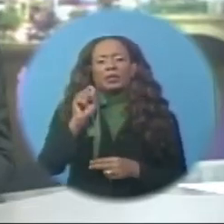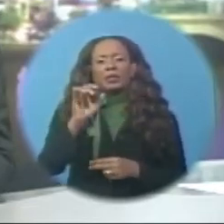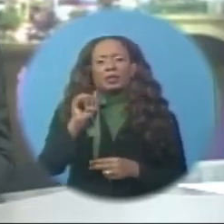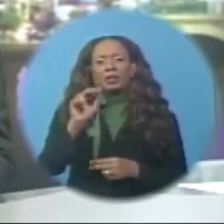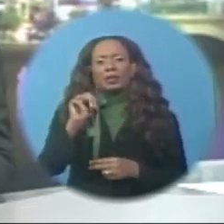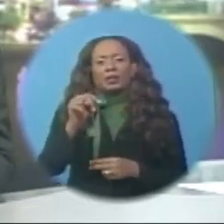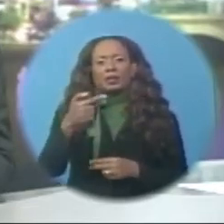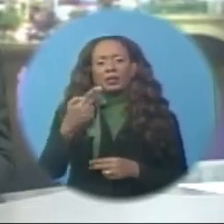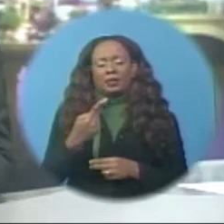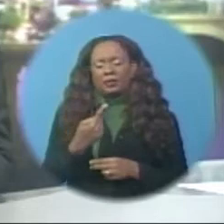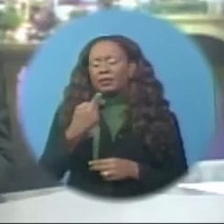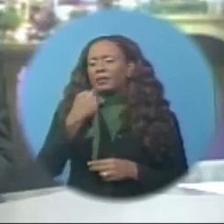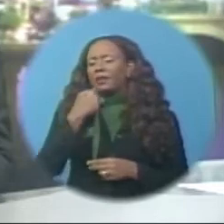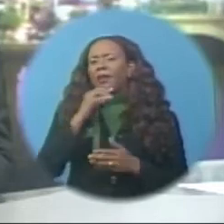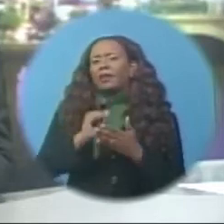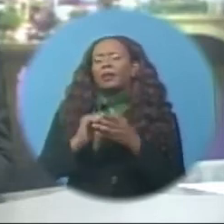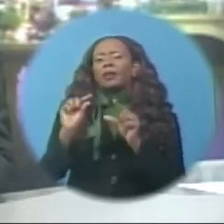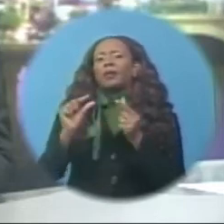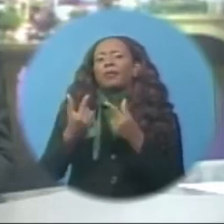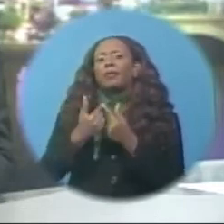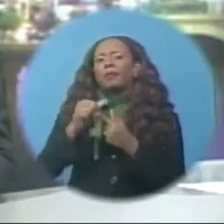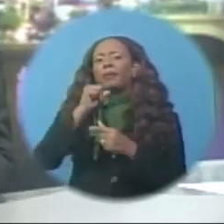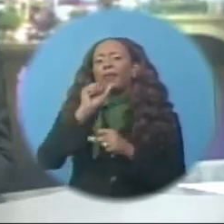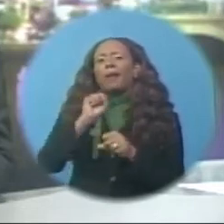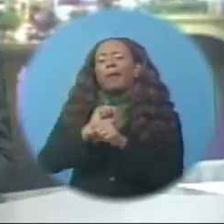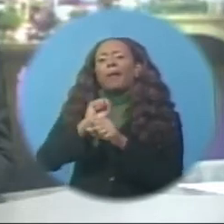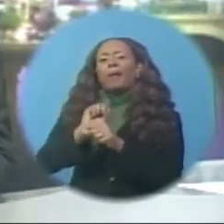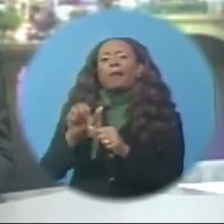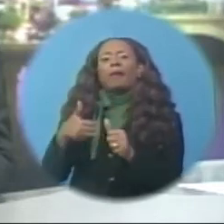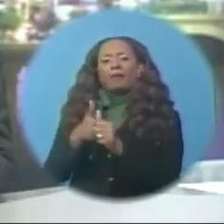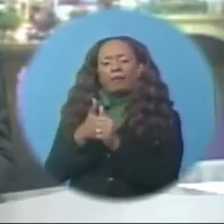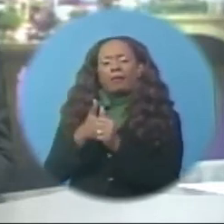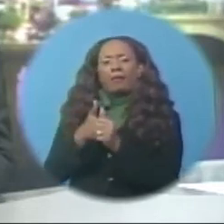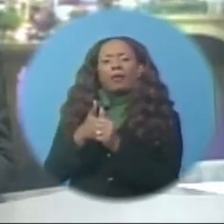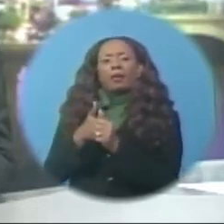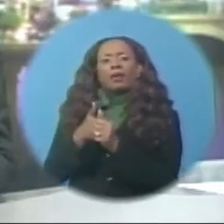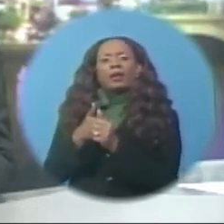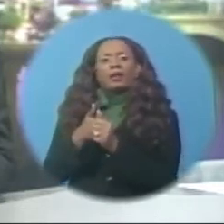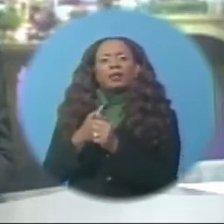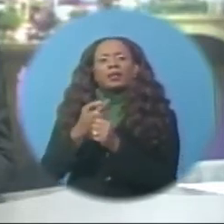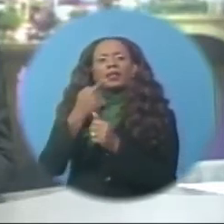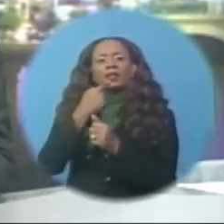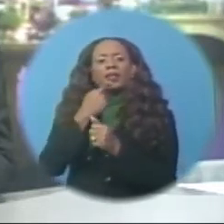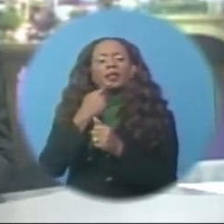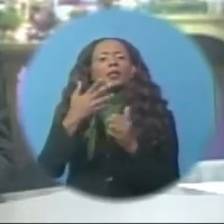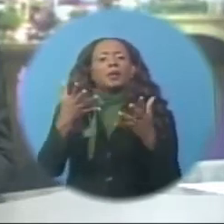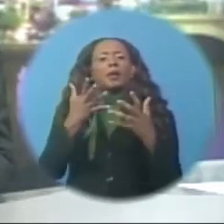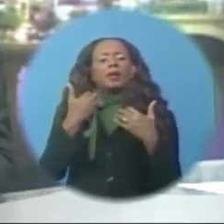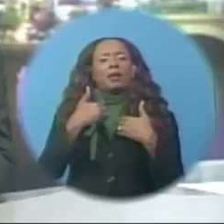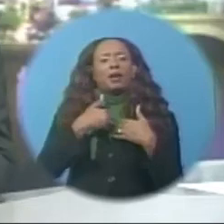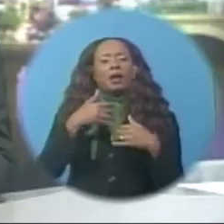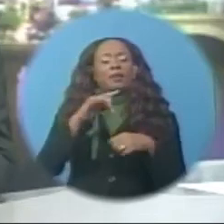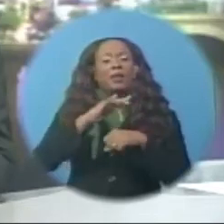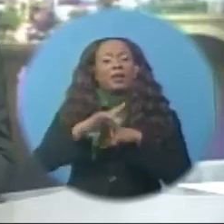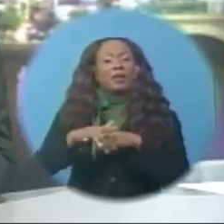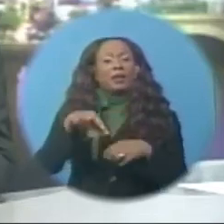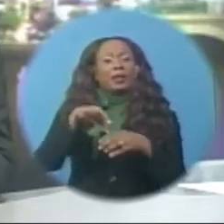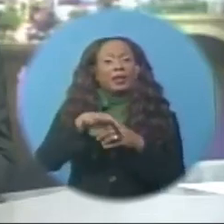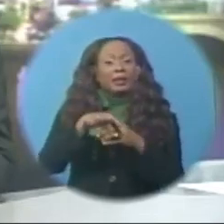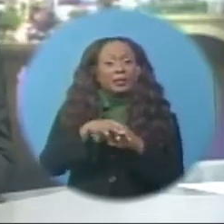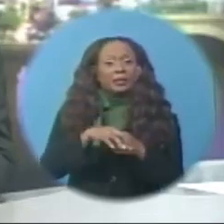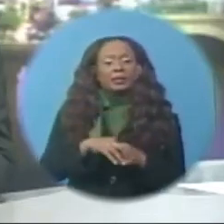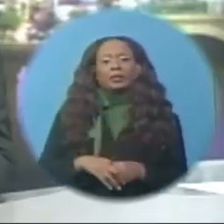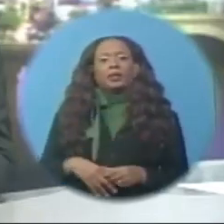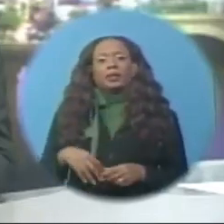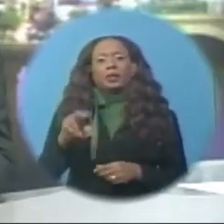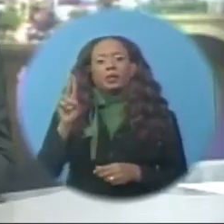outside of the party's constitution when it announced plans to hold early elections for the post of political leader. UNC and